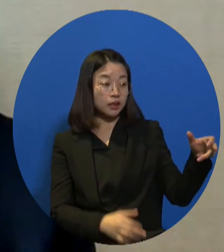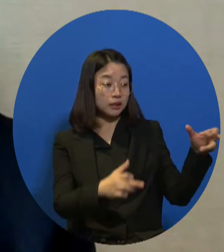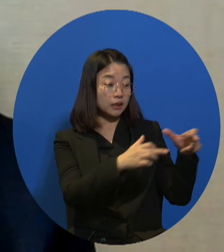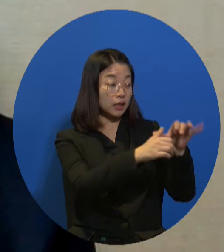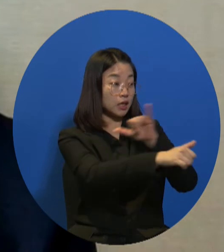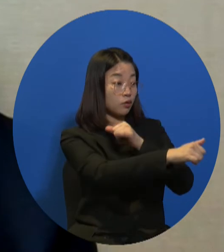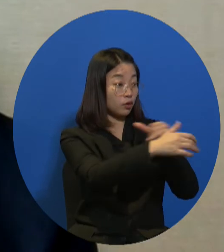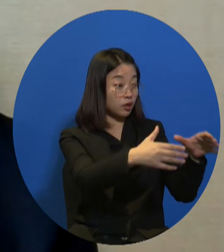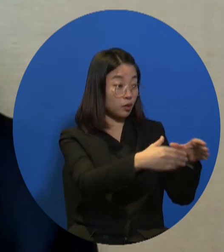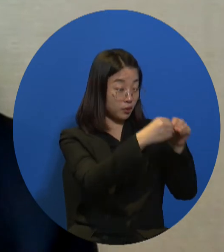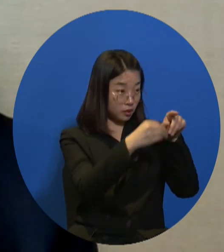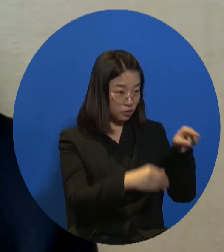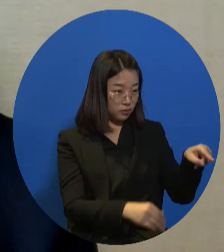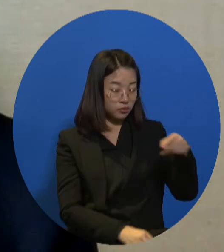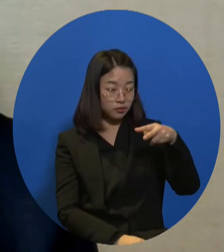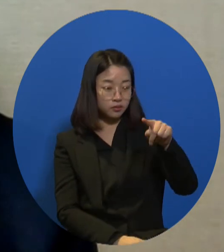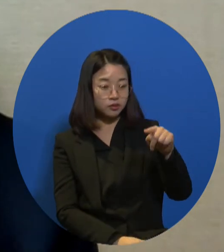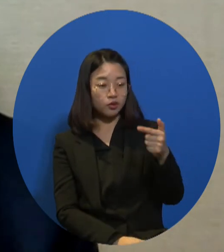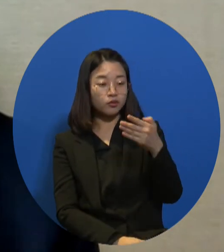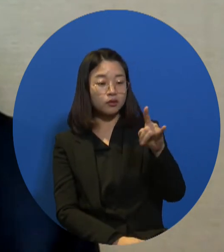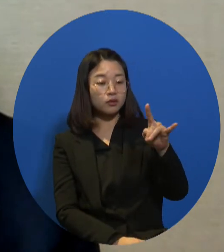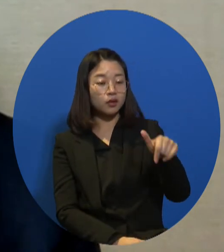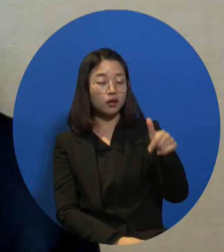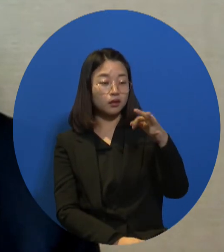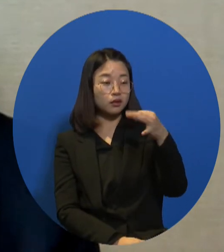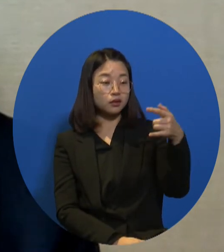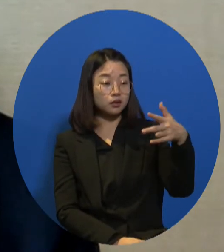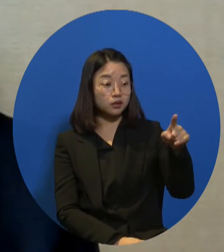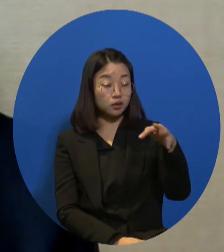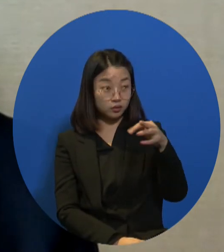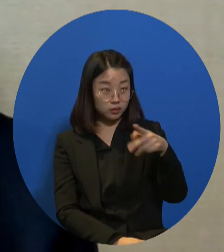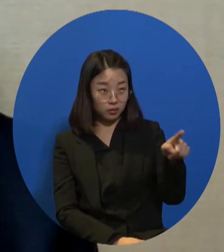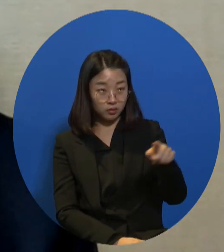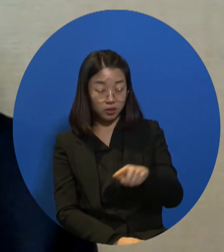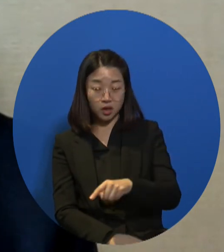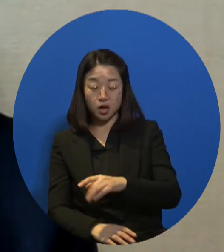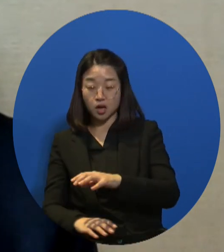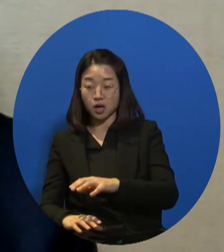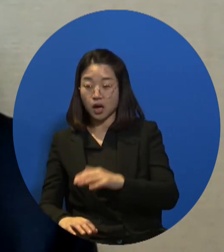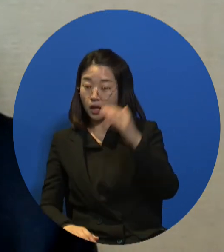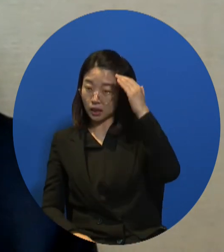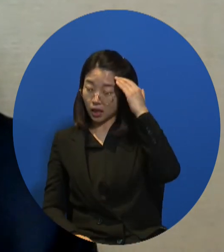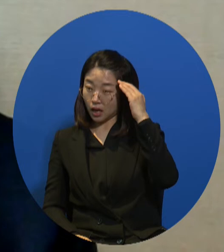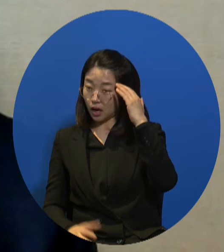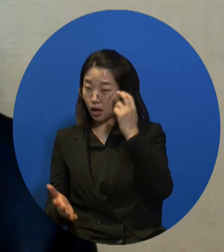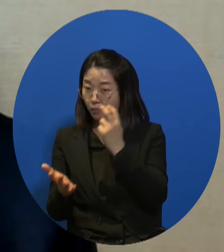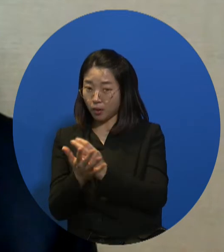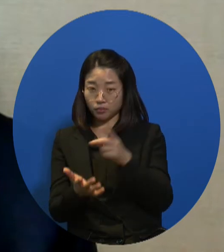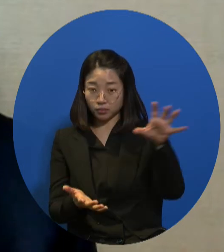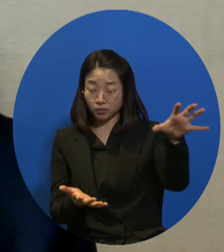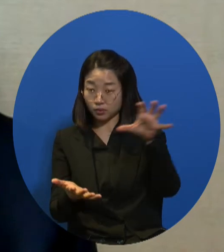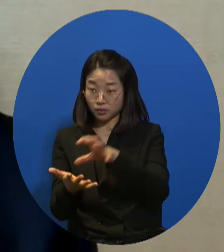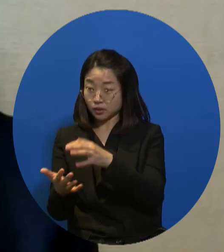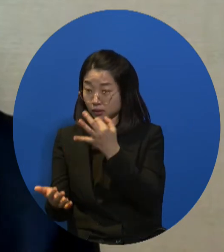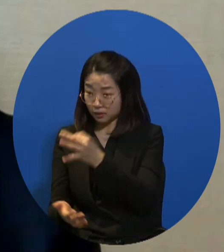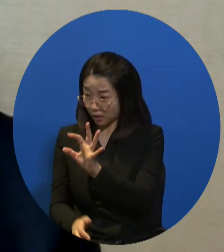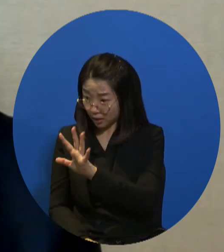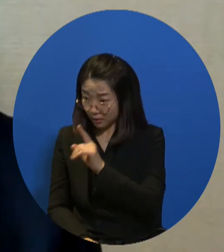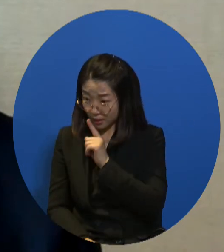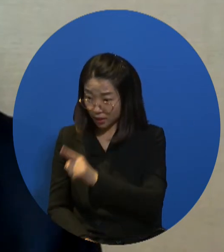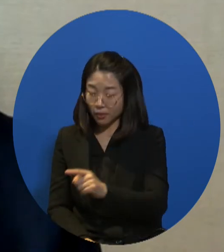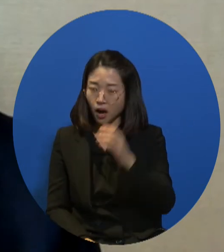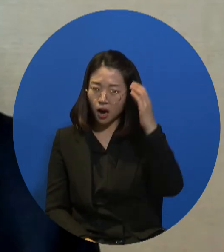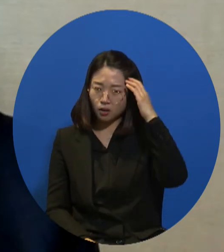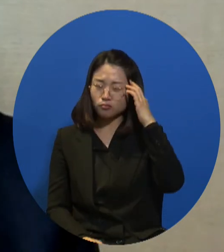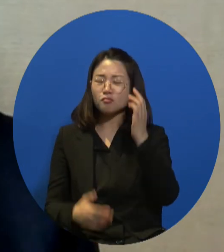Assembly, which is a parliament of Korea, then it will have to have the same legal binding force as domestic law. Otherwise, it will be